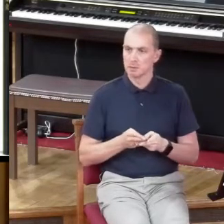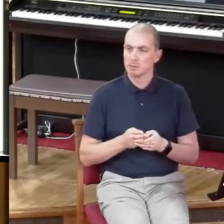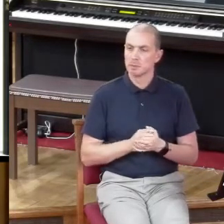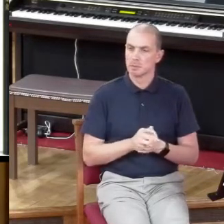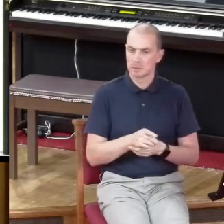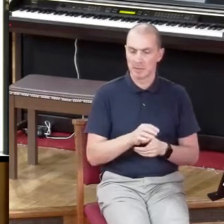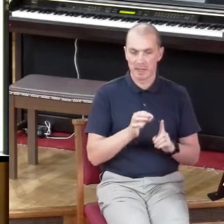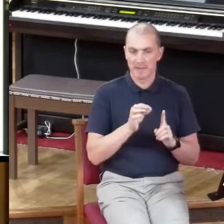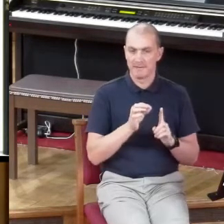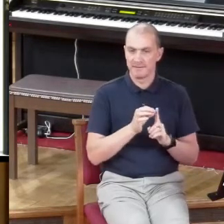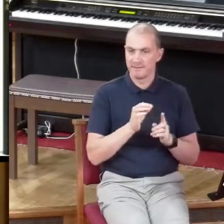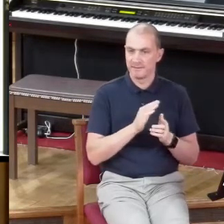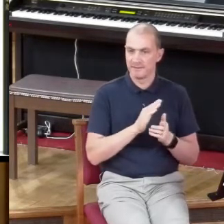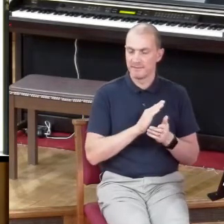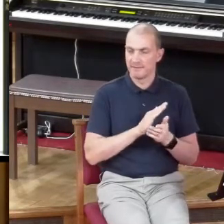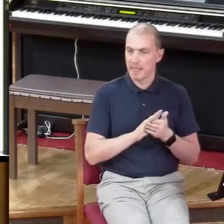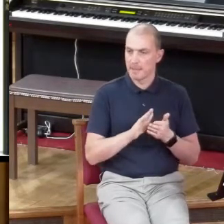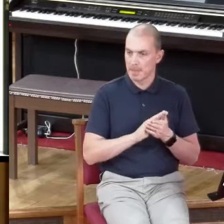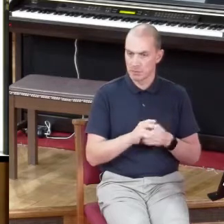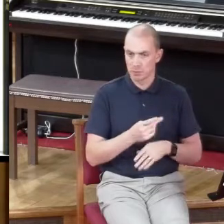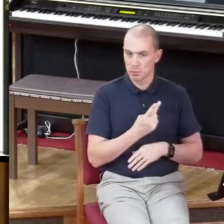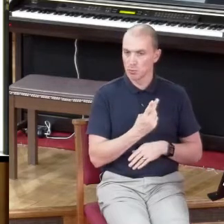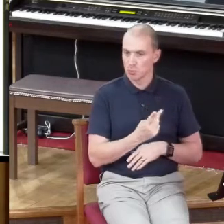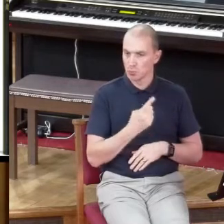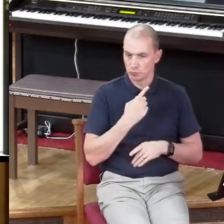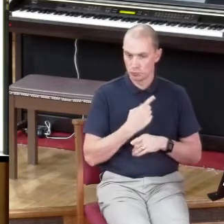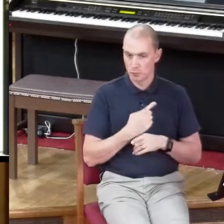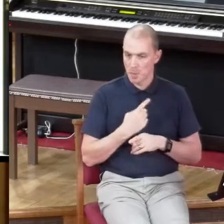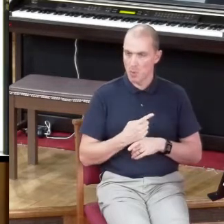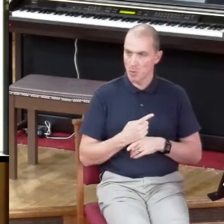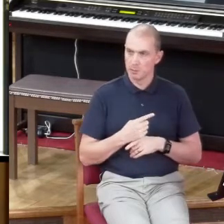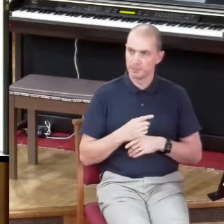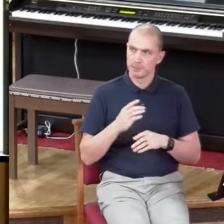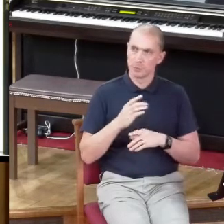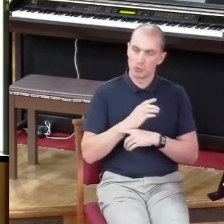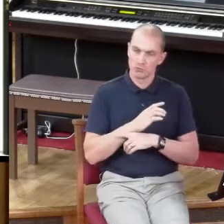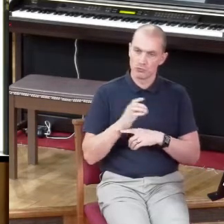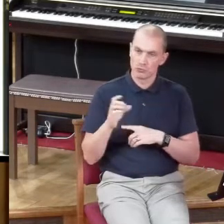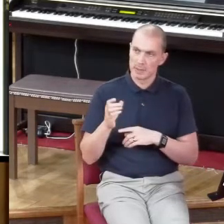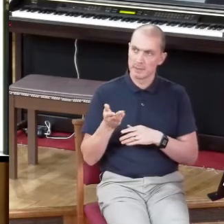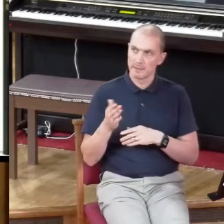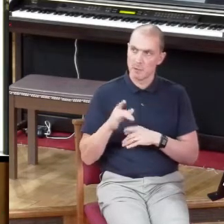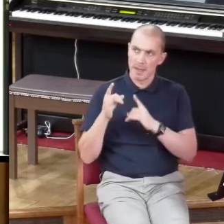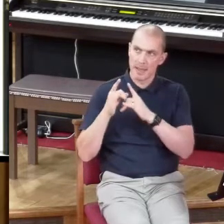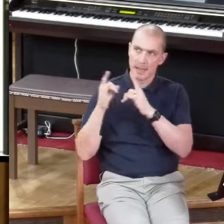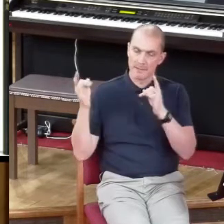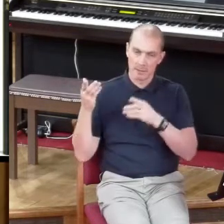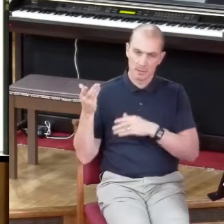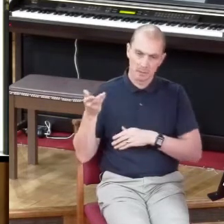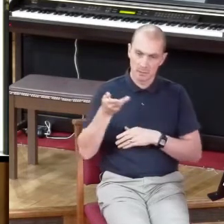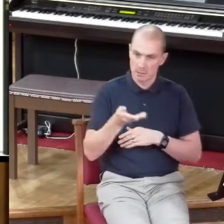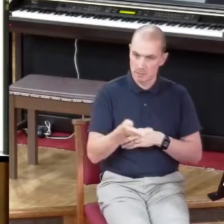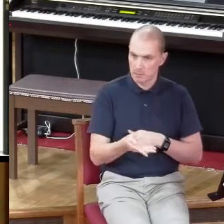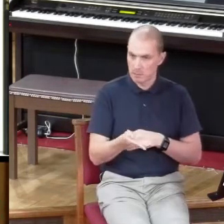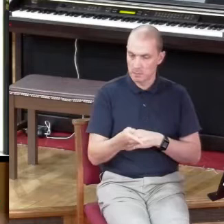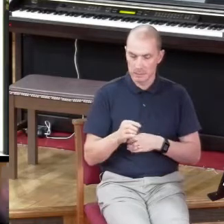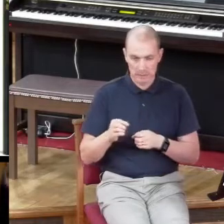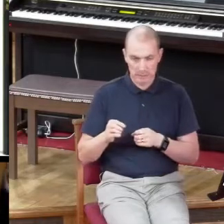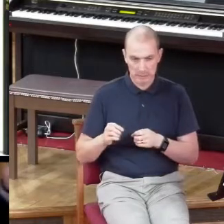in Philippians 2, where it talks about Christ coming from heaven and coming down as a servant, going to death on the cross and